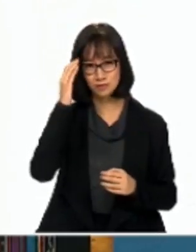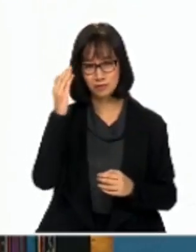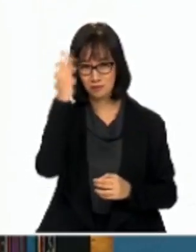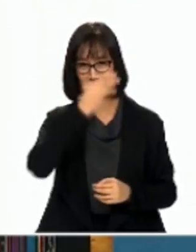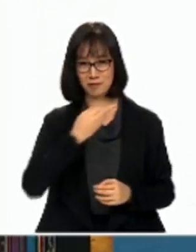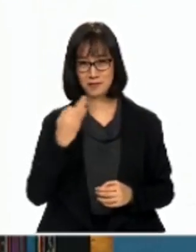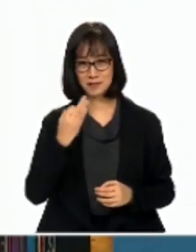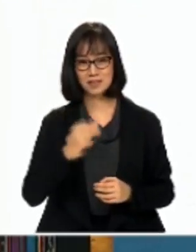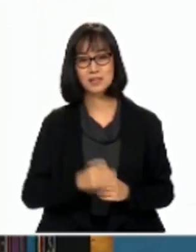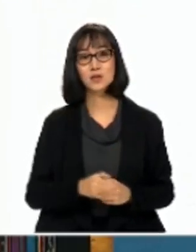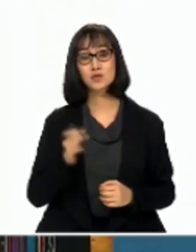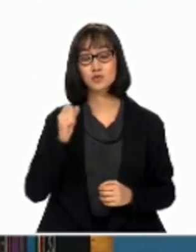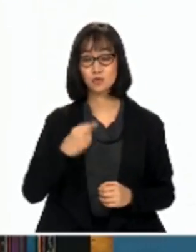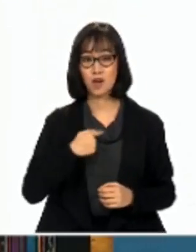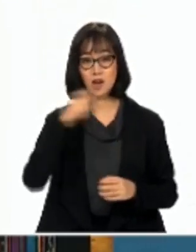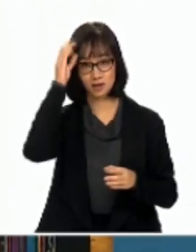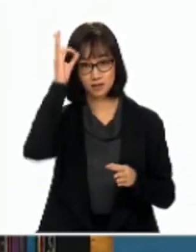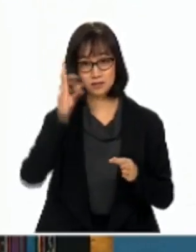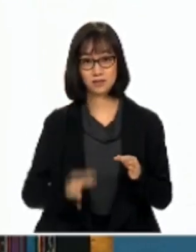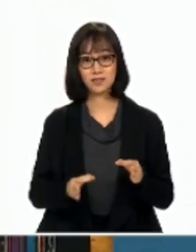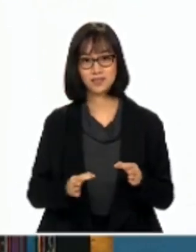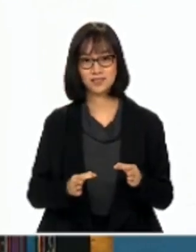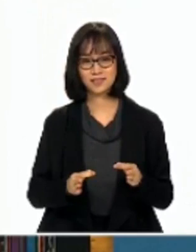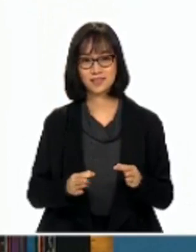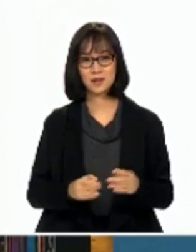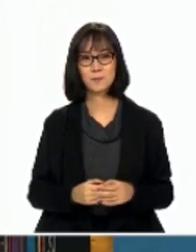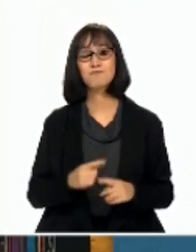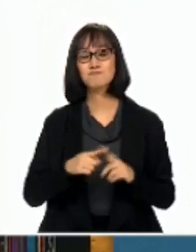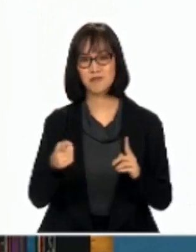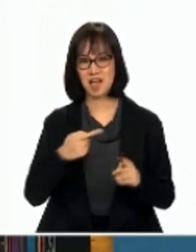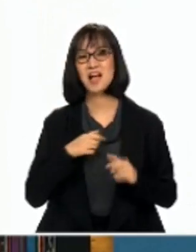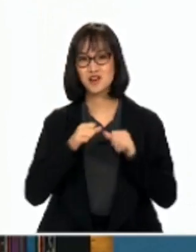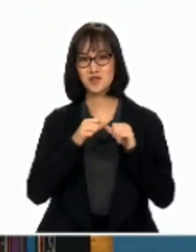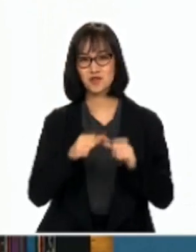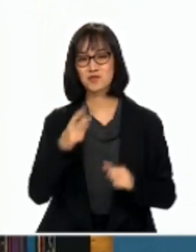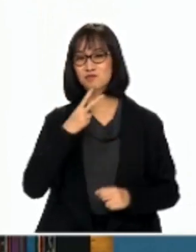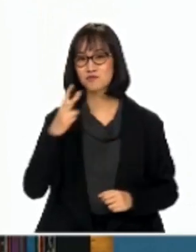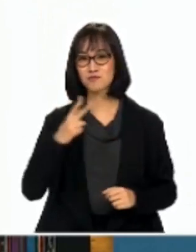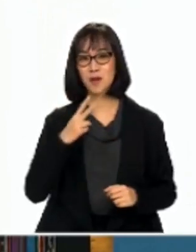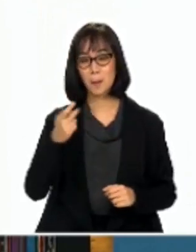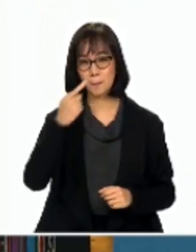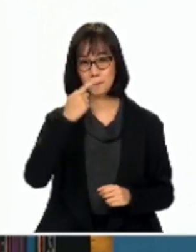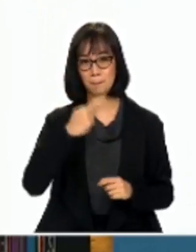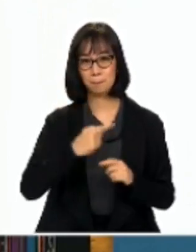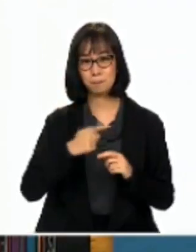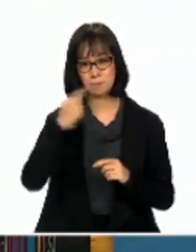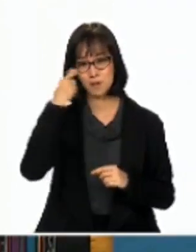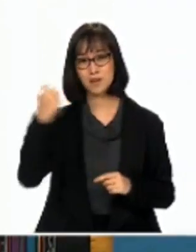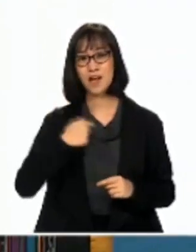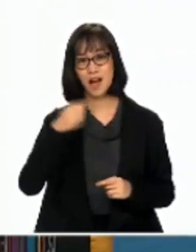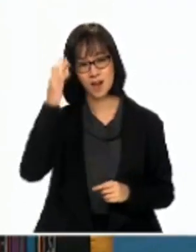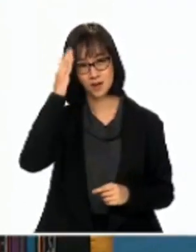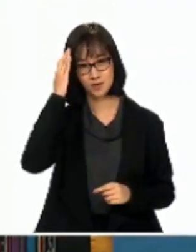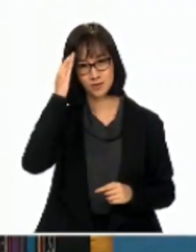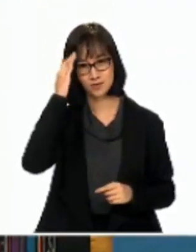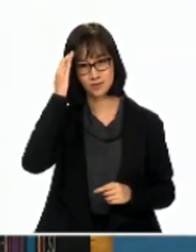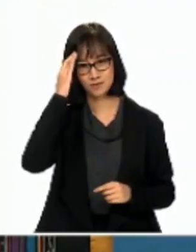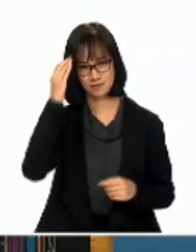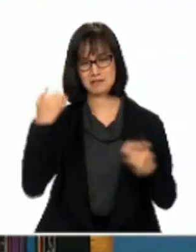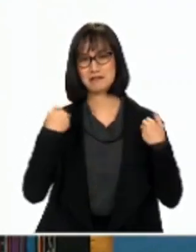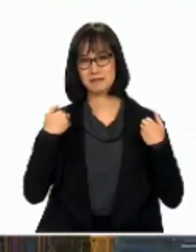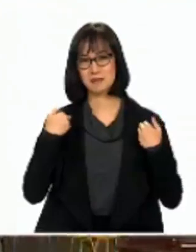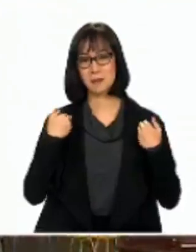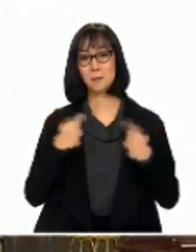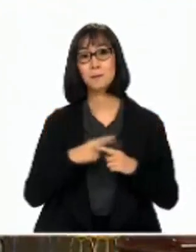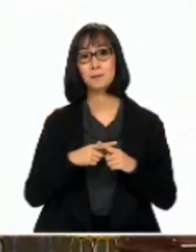decided. But I was still smoking. But I decided, because I knew, I already had it. It's